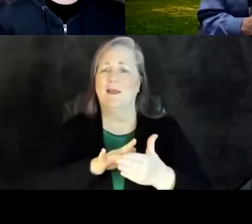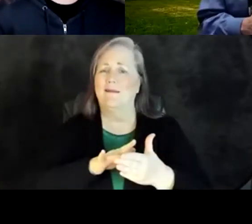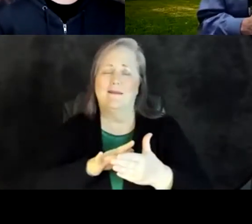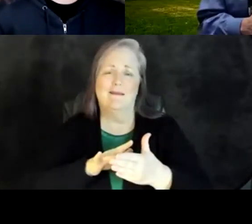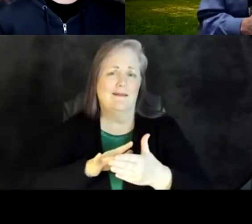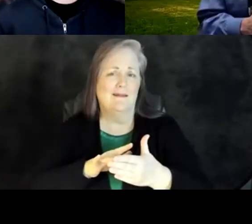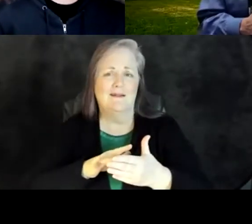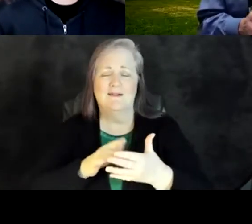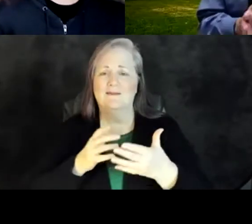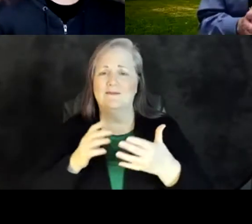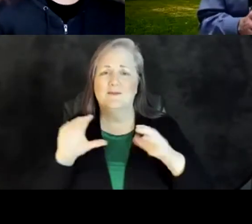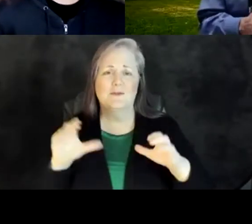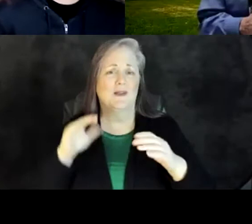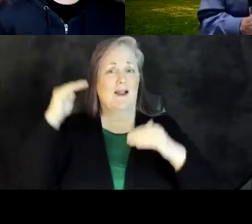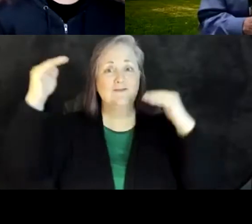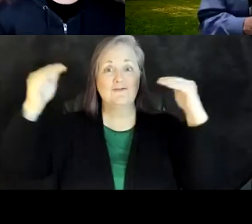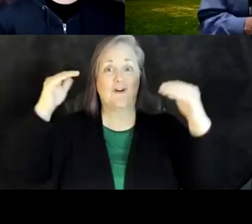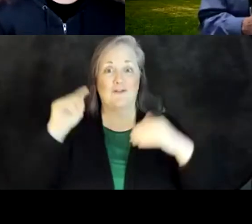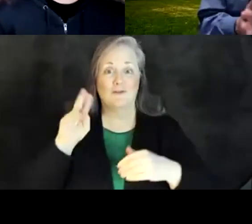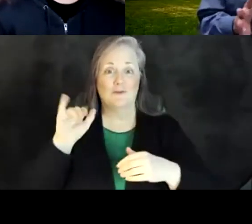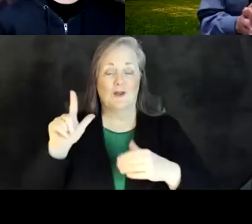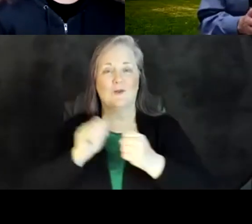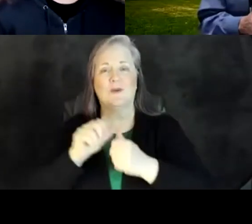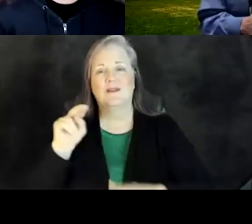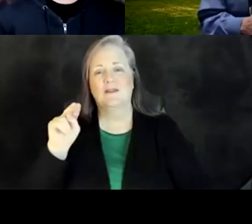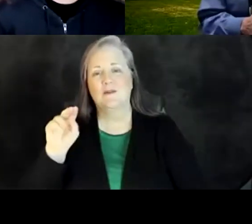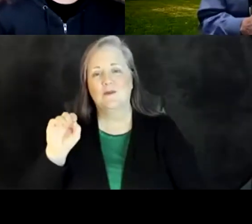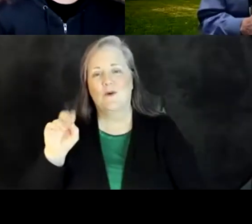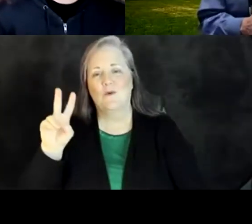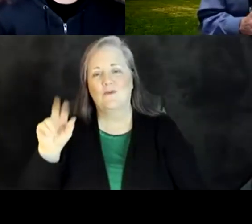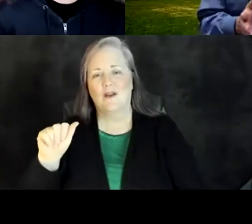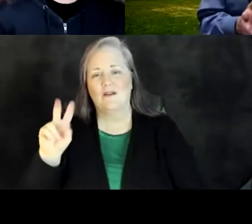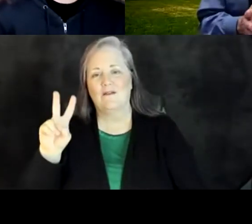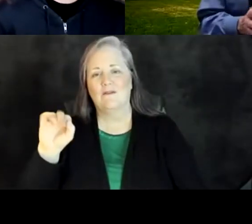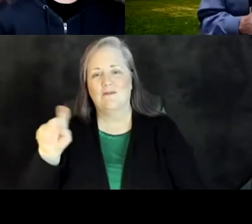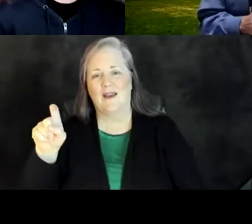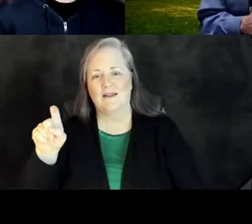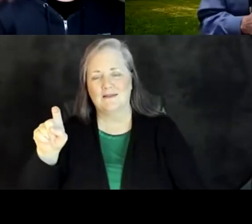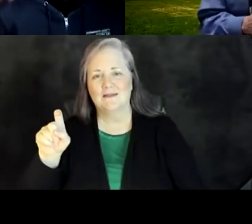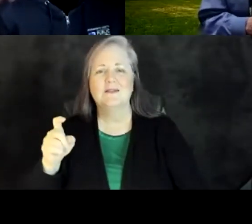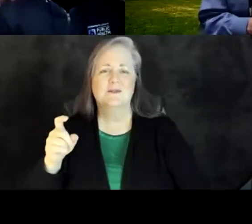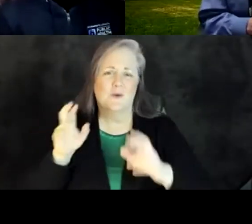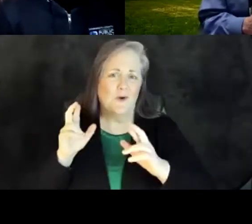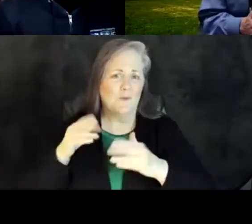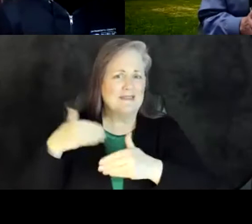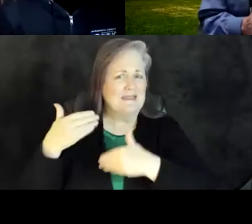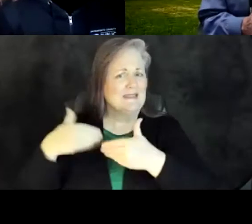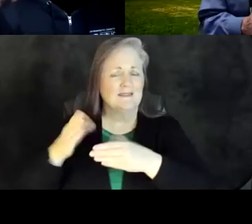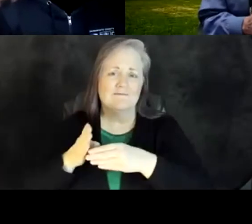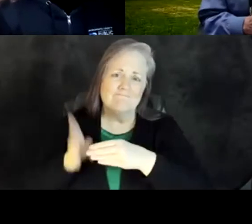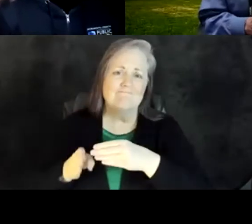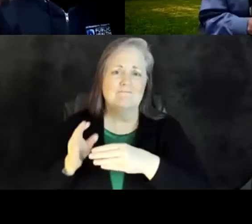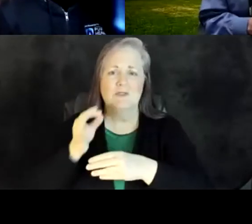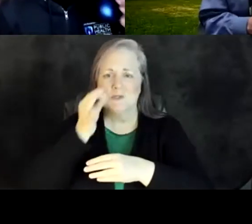our adult trial with the Novavax vaccine, and we're hoping that this gets done pretty soon